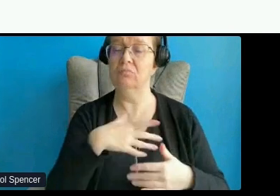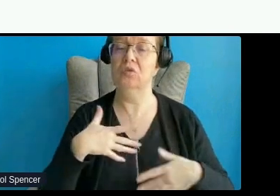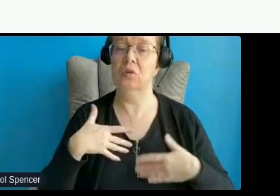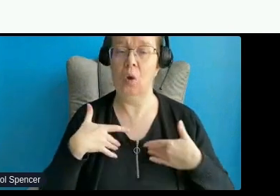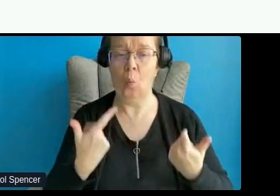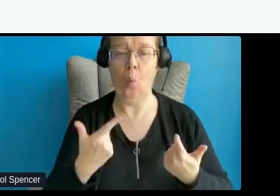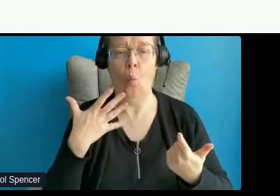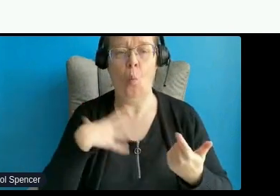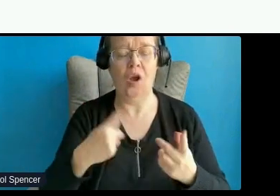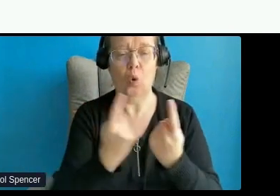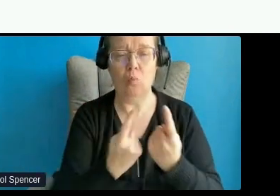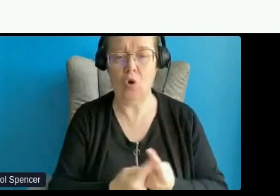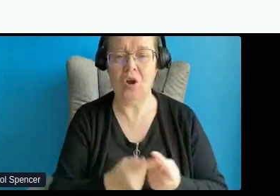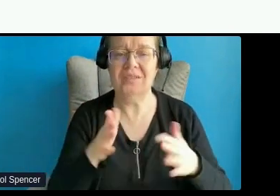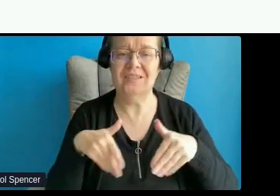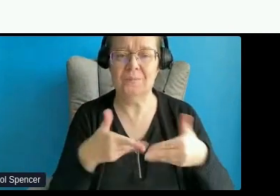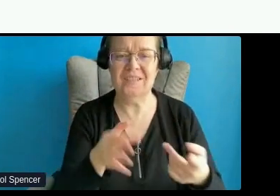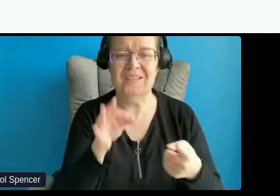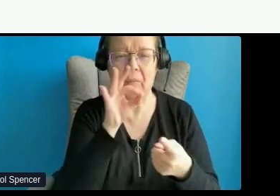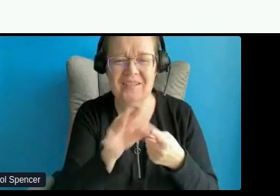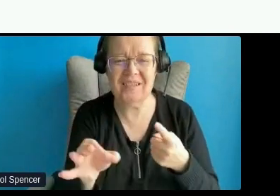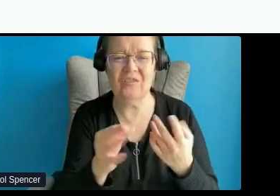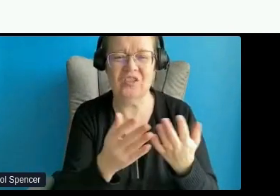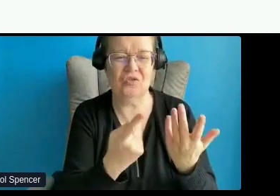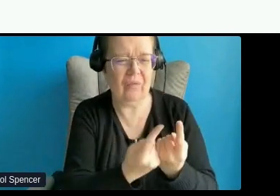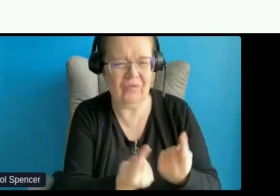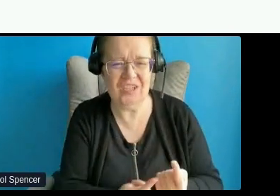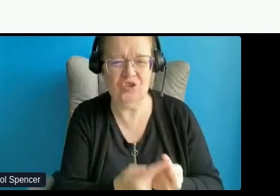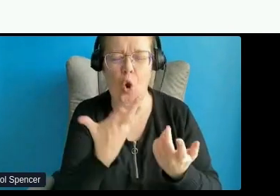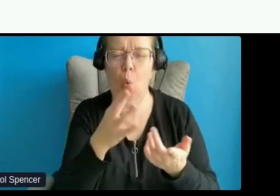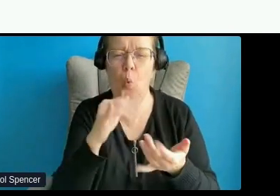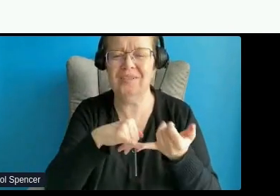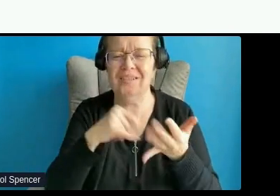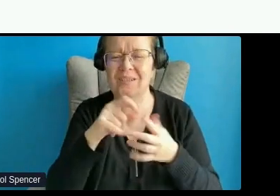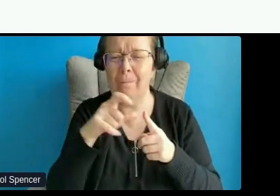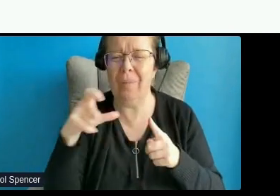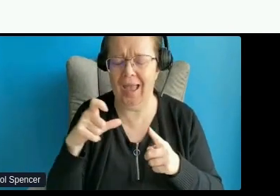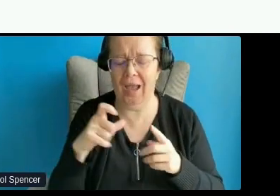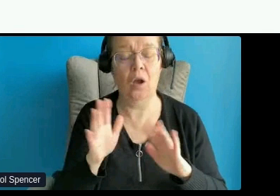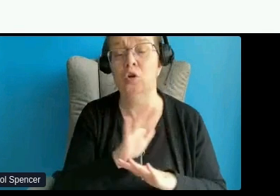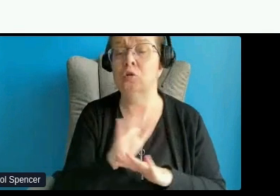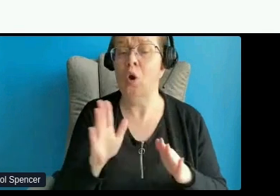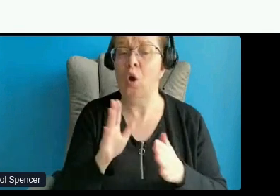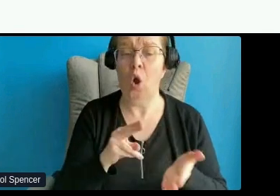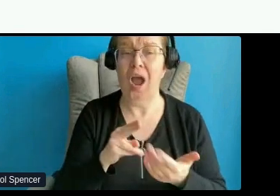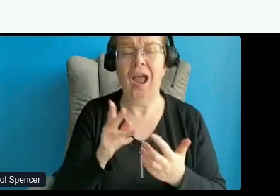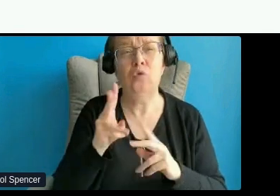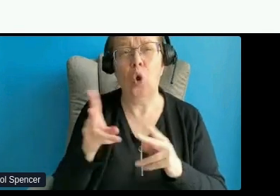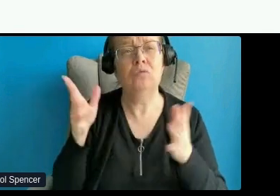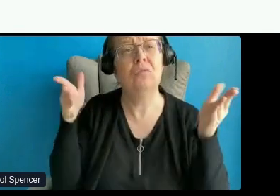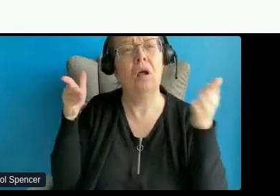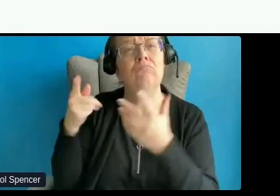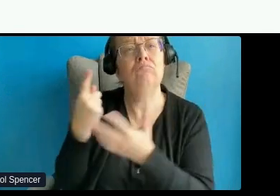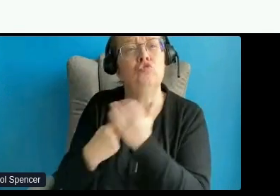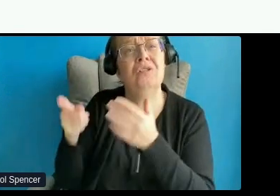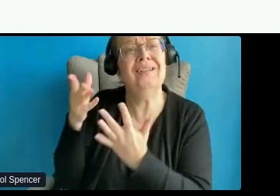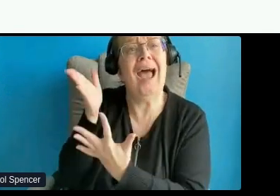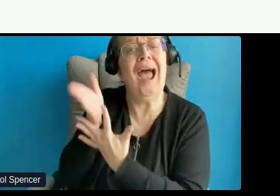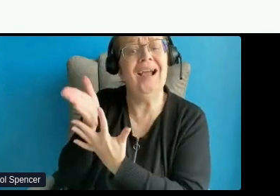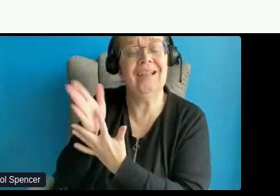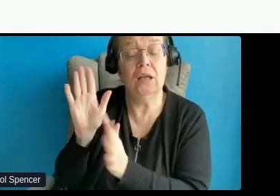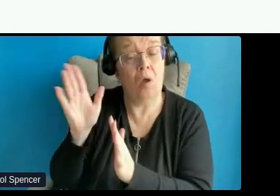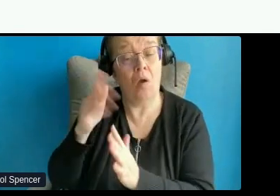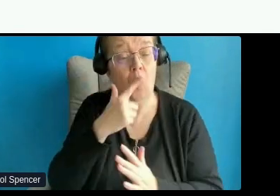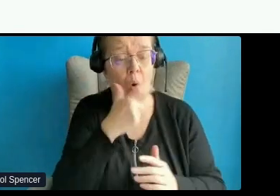and services with specific features or specifications. So not necessarily accessibility features, but they wanted to know